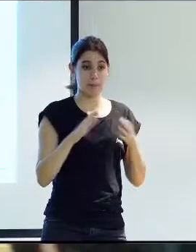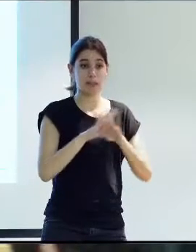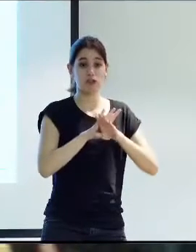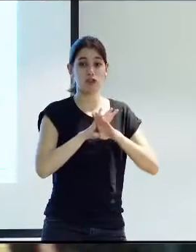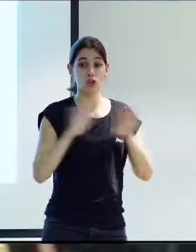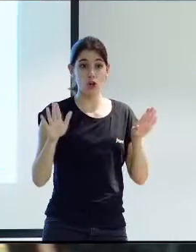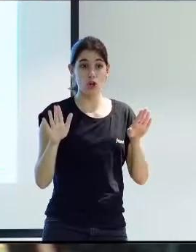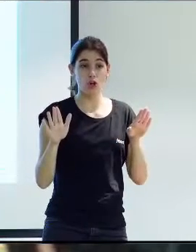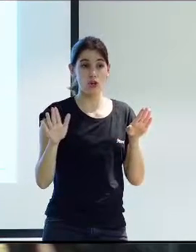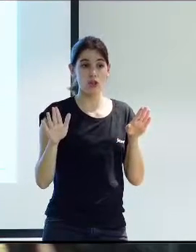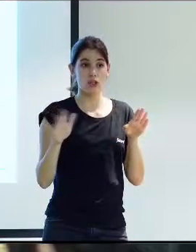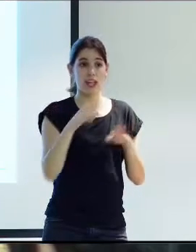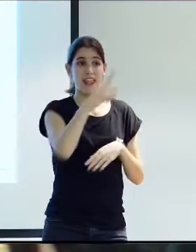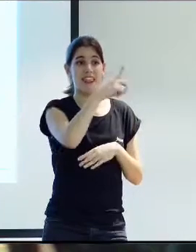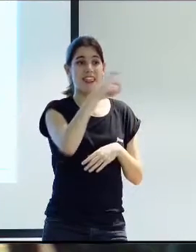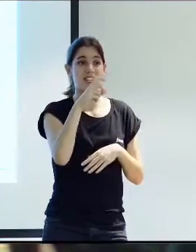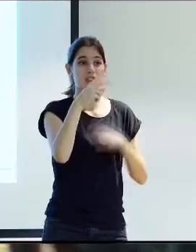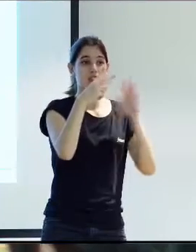see that we only have about